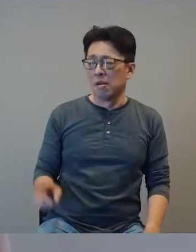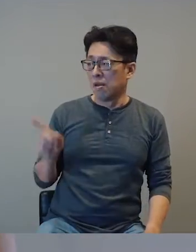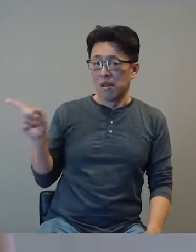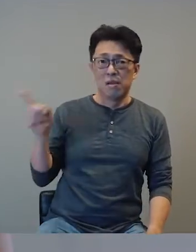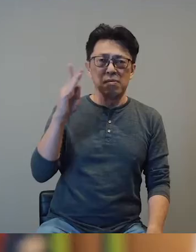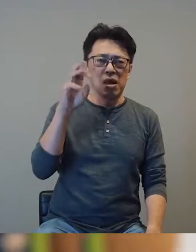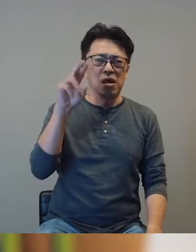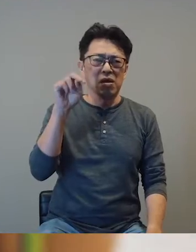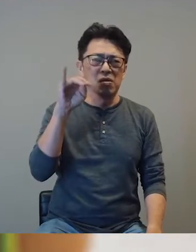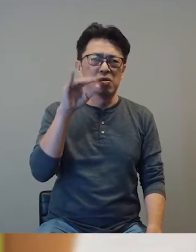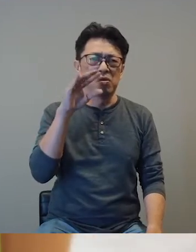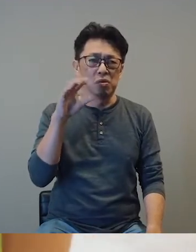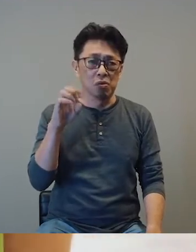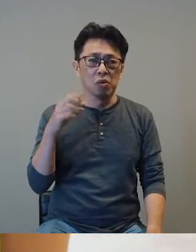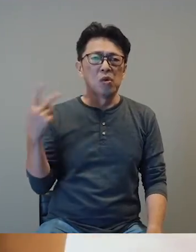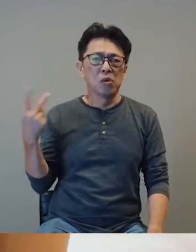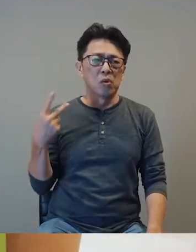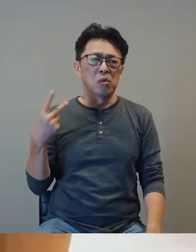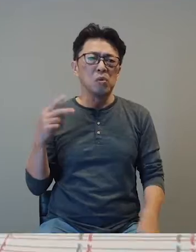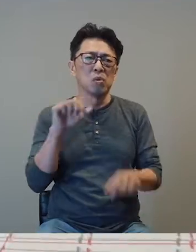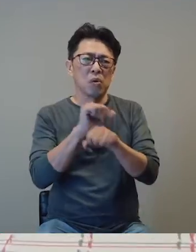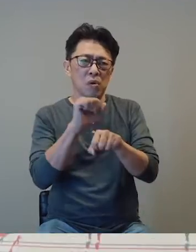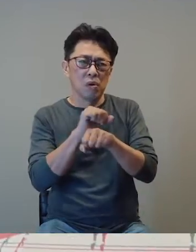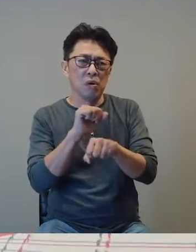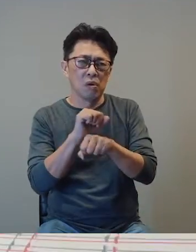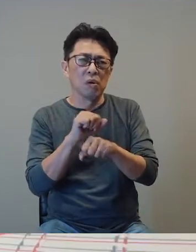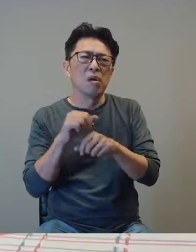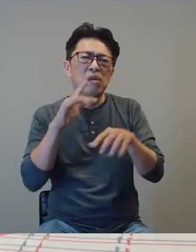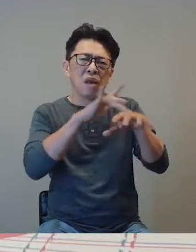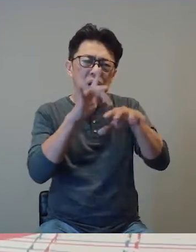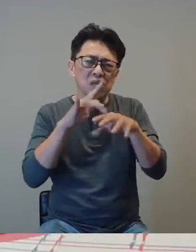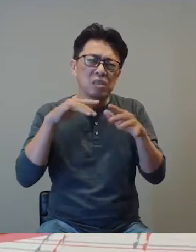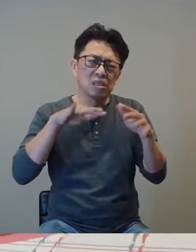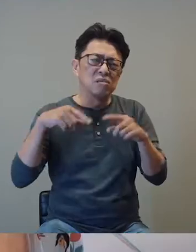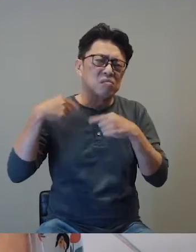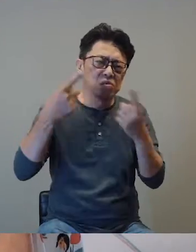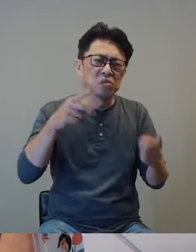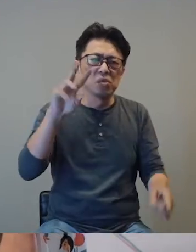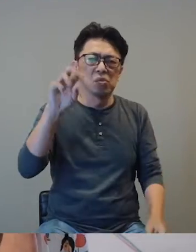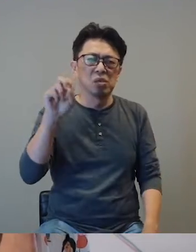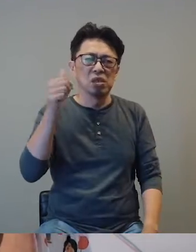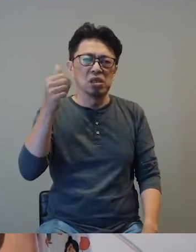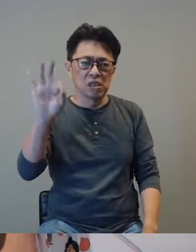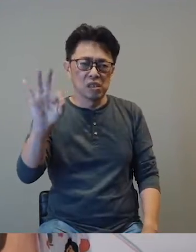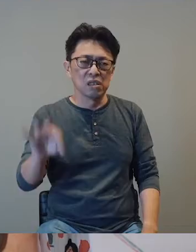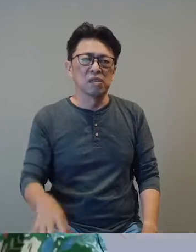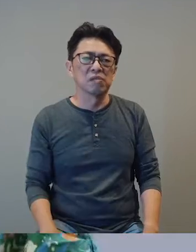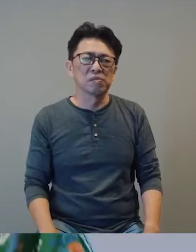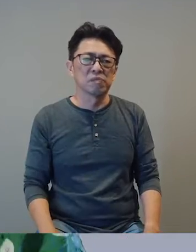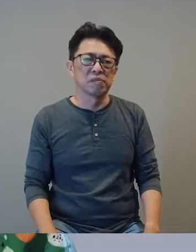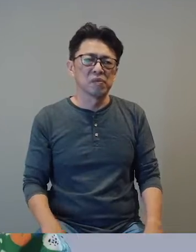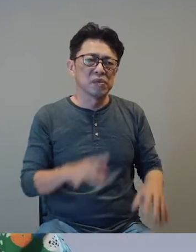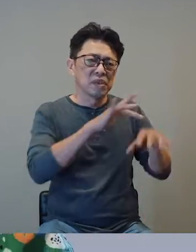in conversation with each other. And together with Bernice, we've been in this practice called Tactility Studies since 2019.